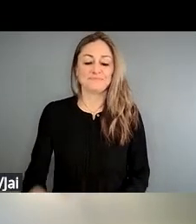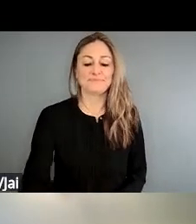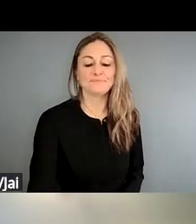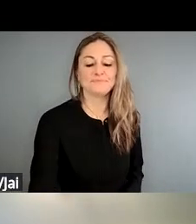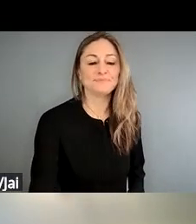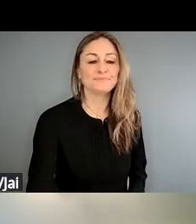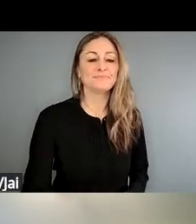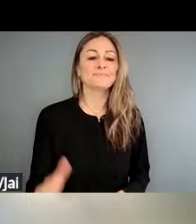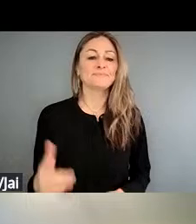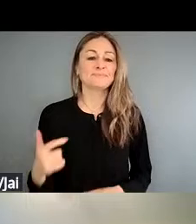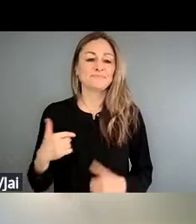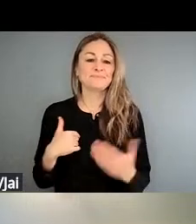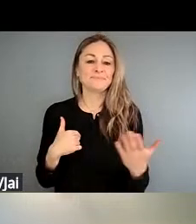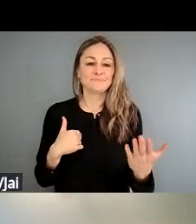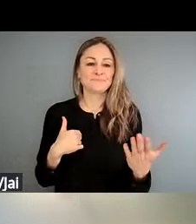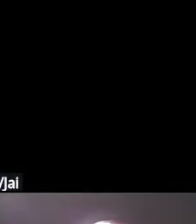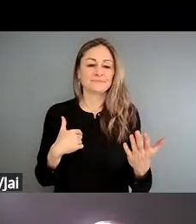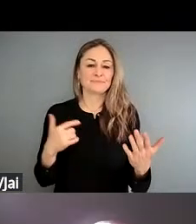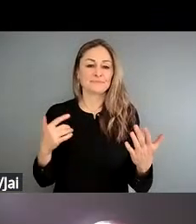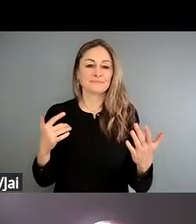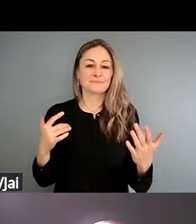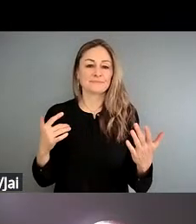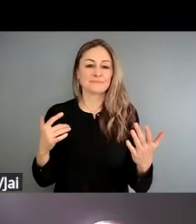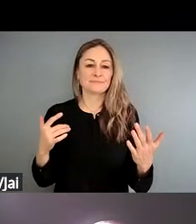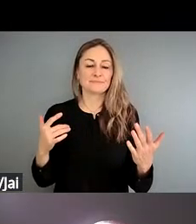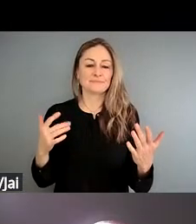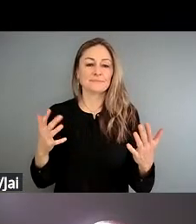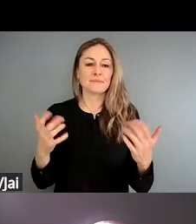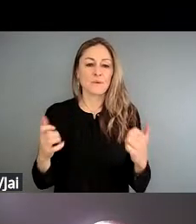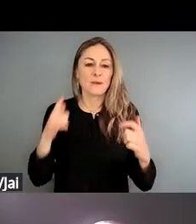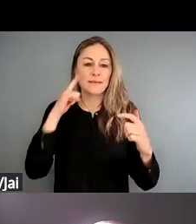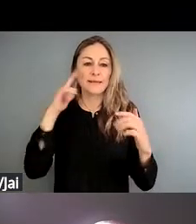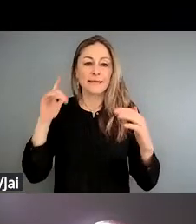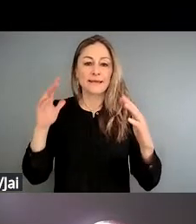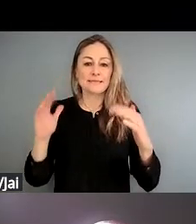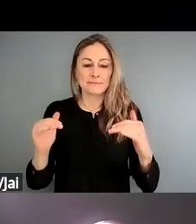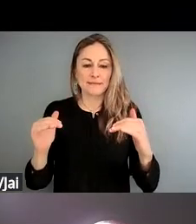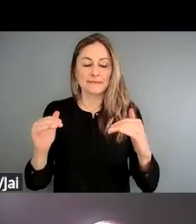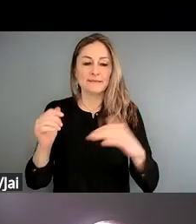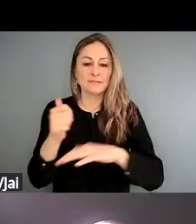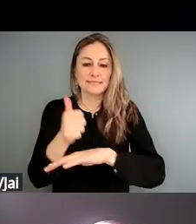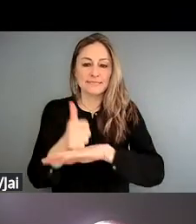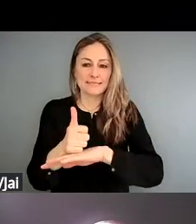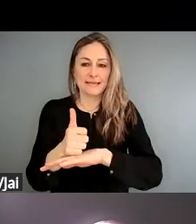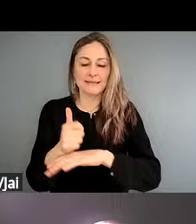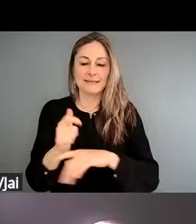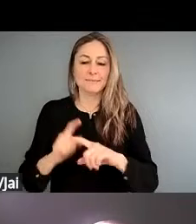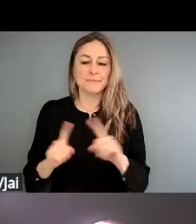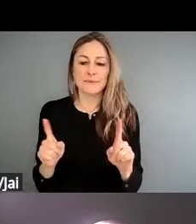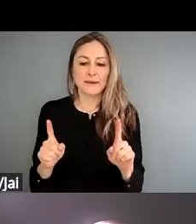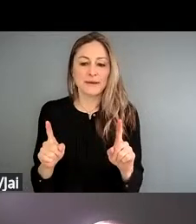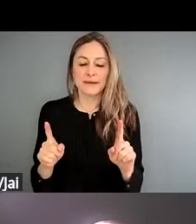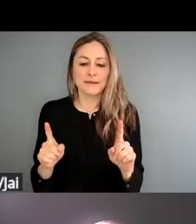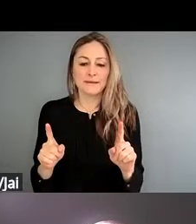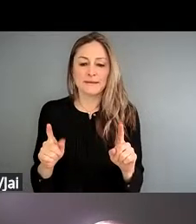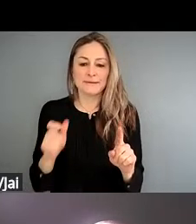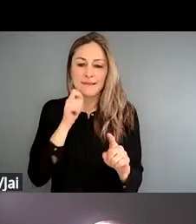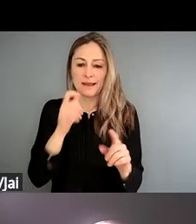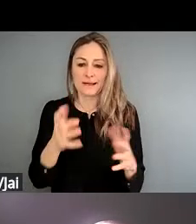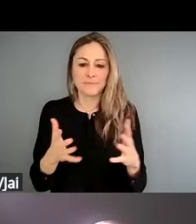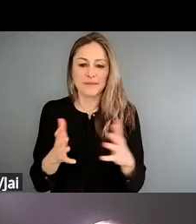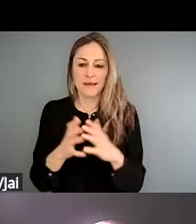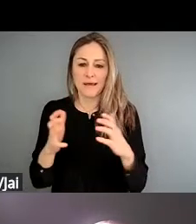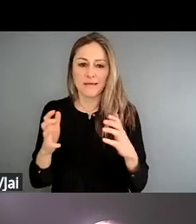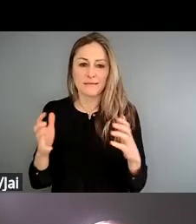to say is I don't want the I want expectations set a little bit. There's not going to be a tremendous amount of